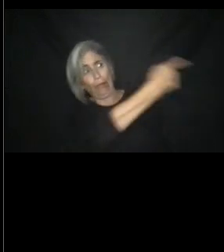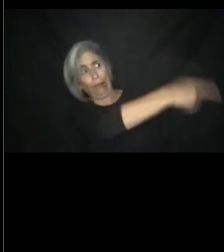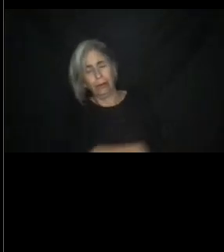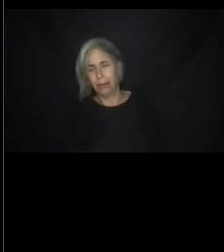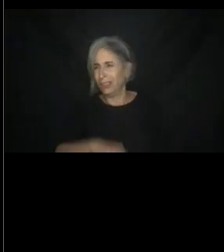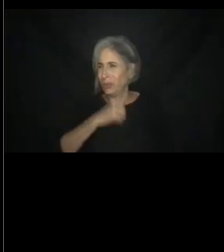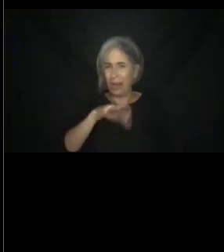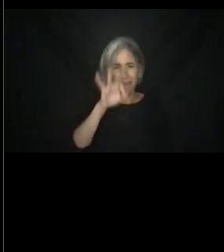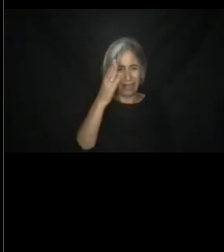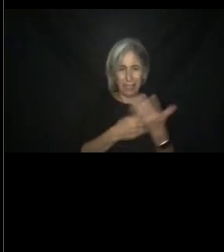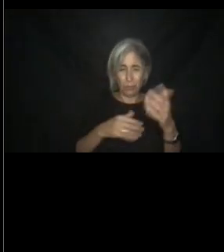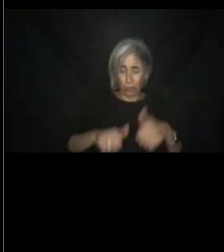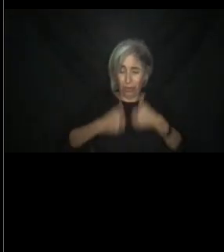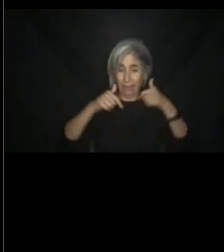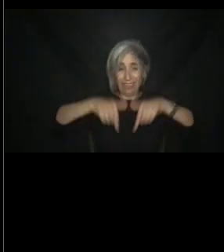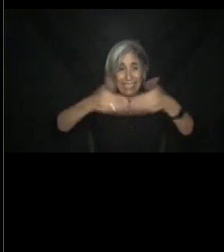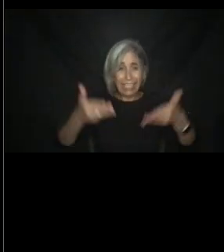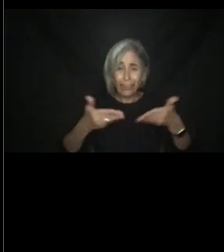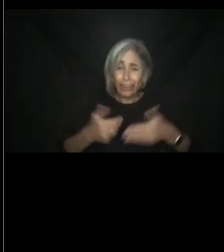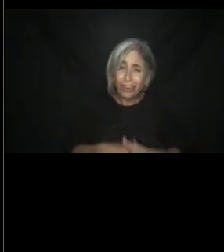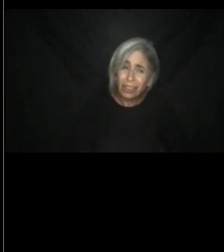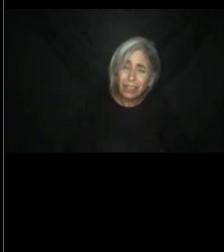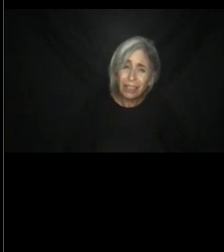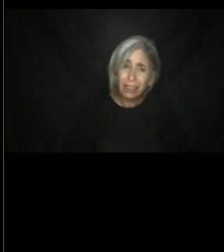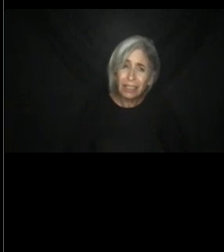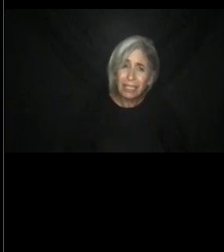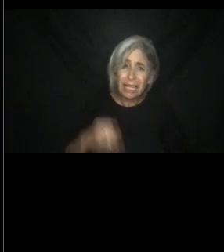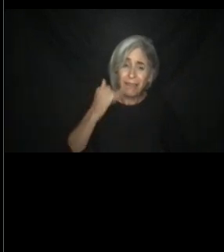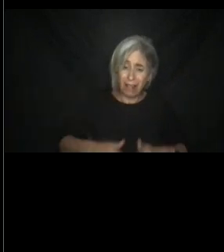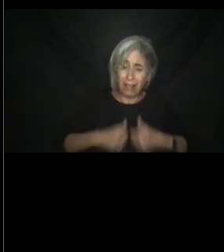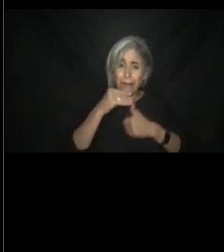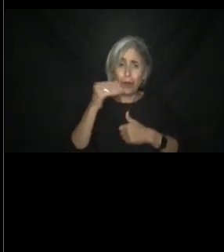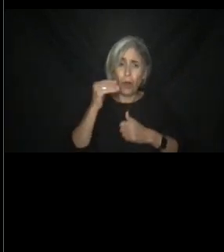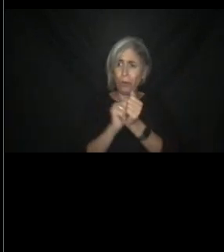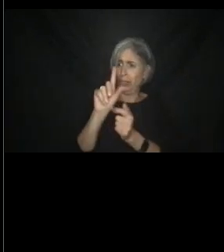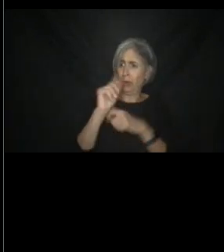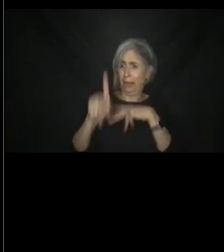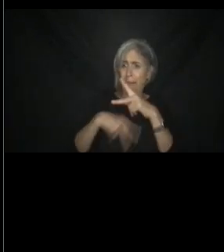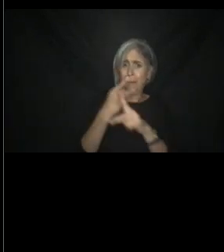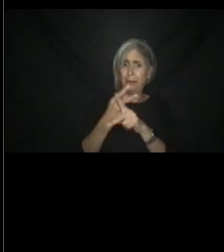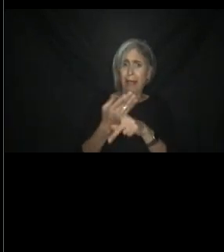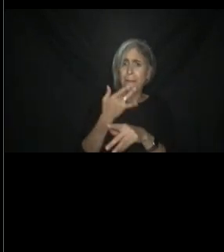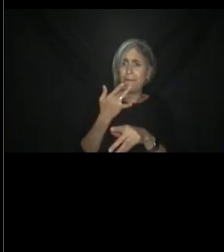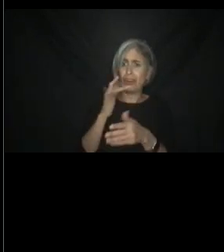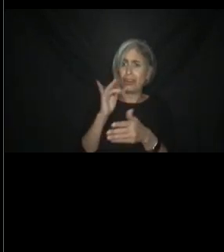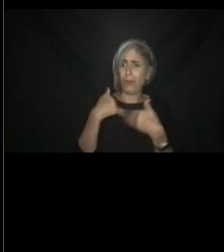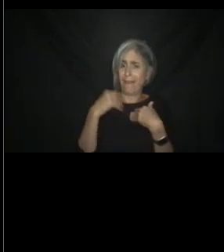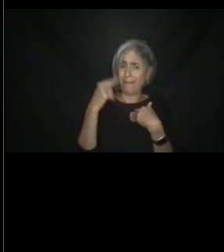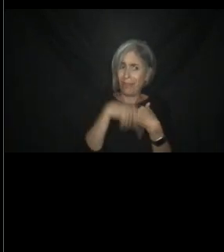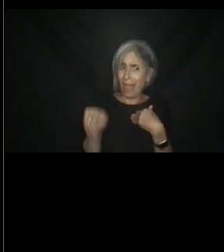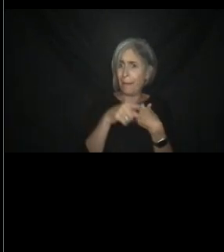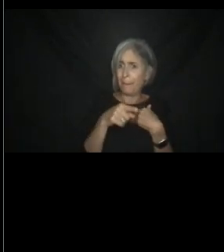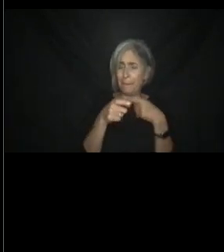find anybody who lives here? Even if they live at home with 20 people, I'd rather have them.